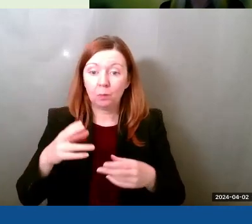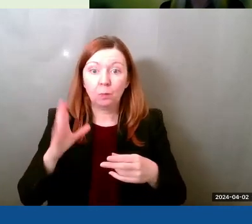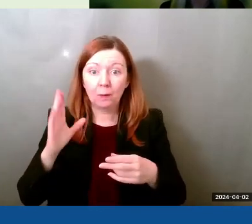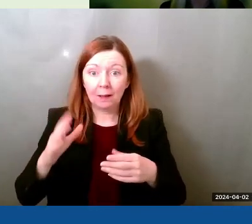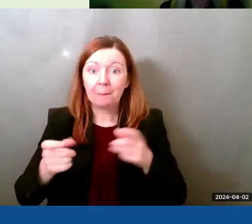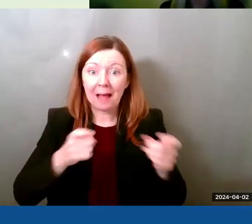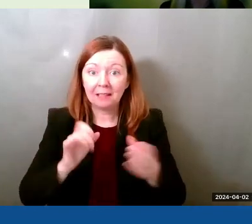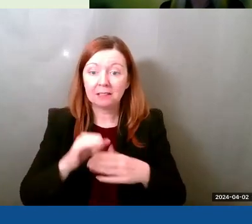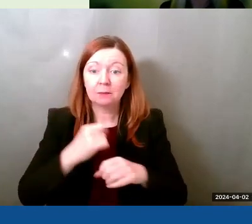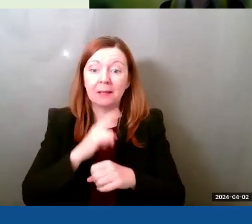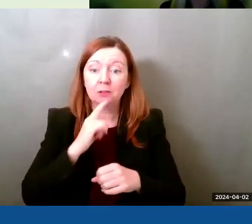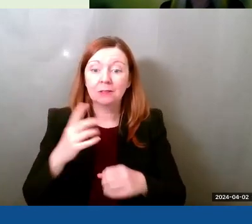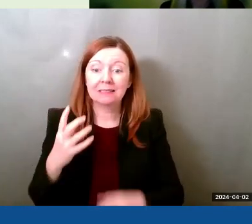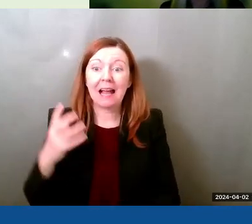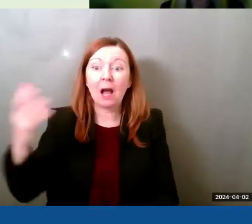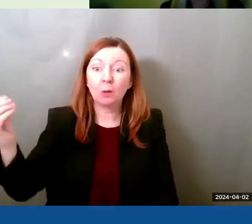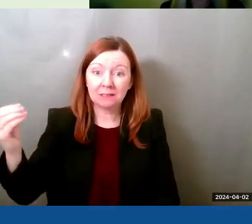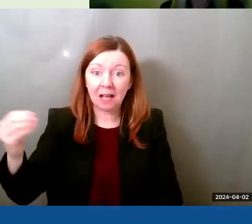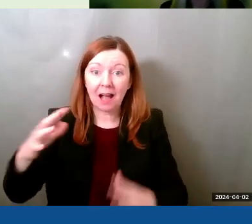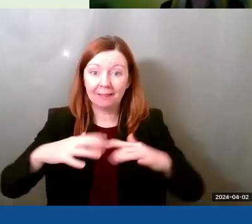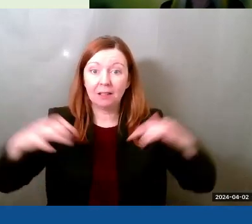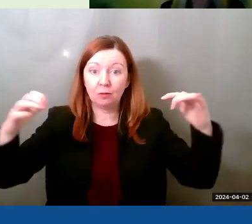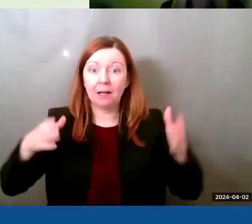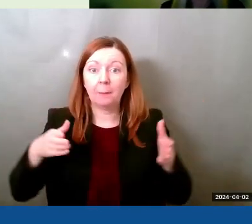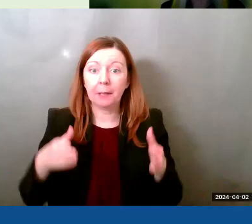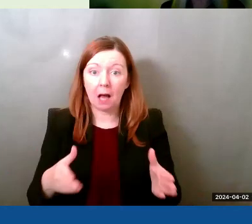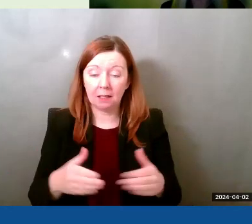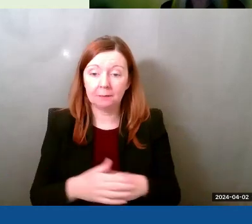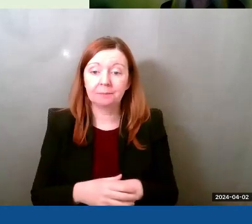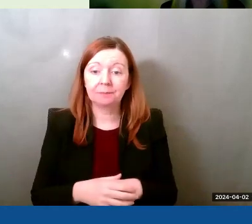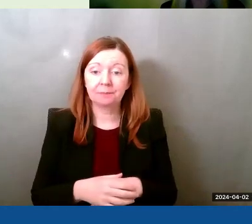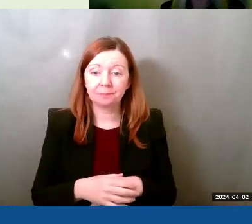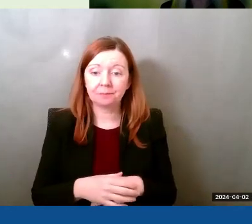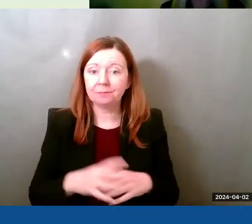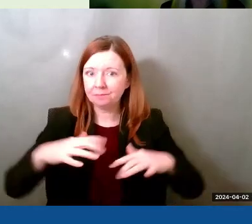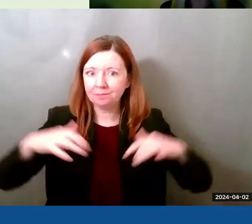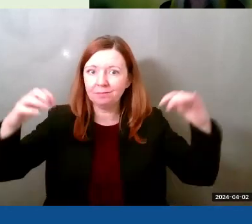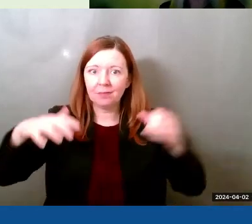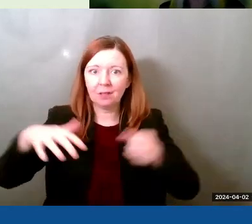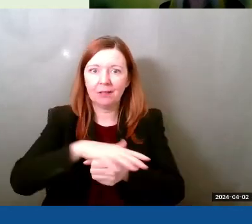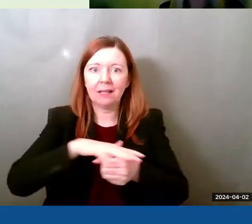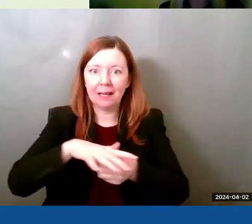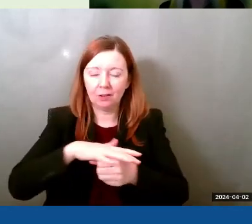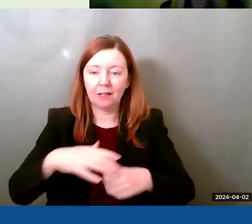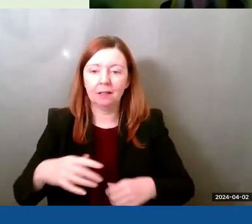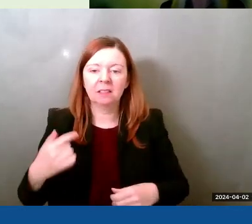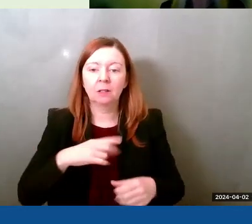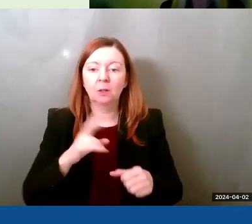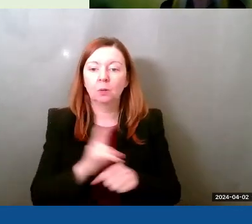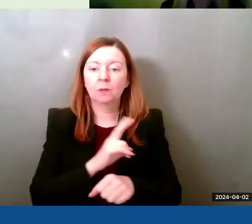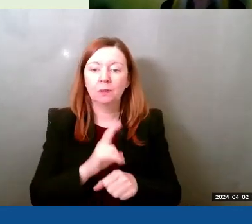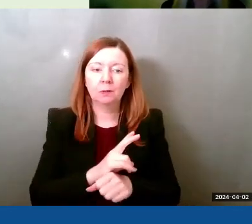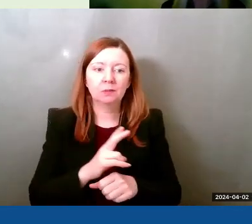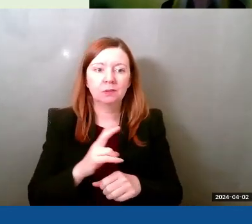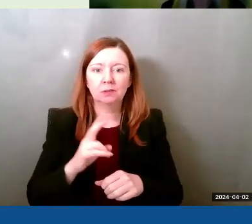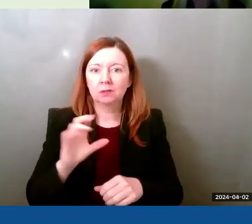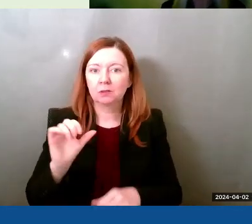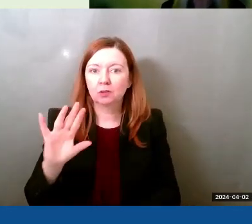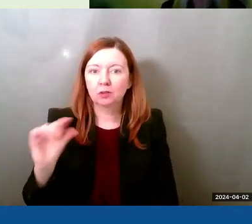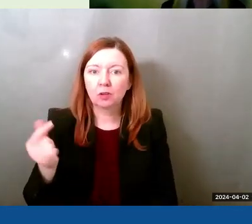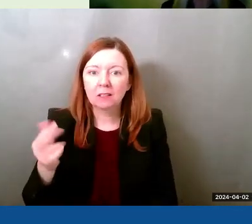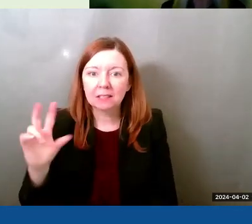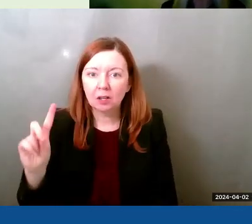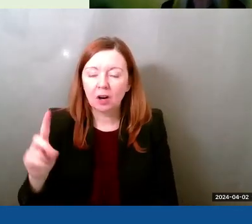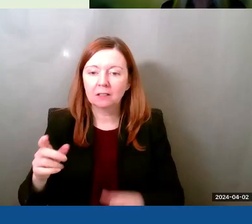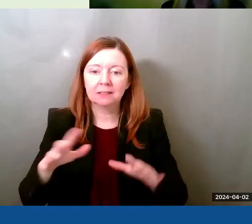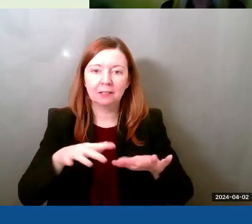to ensure it is outside the arena block, the arena proper area. And we'll utilize crossing guards and traffic management